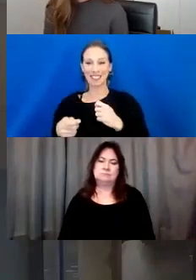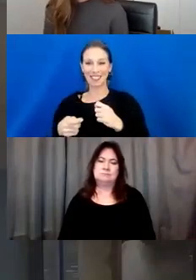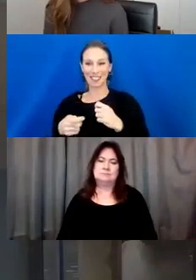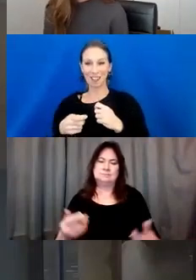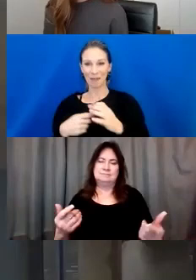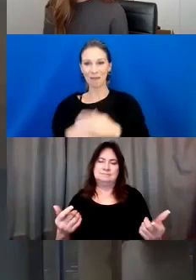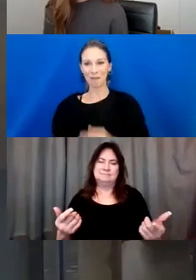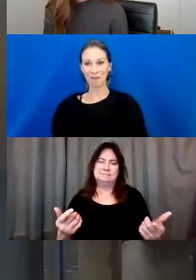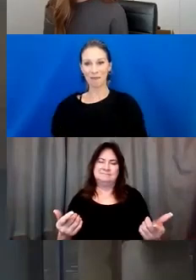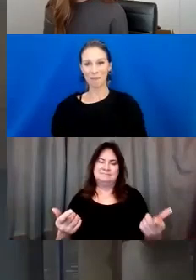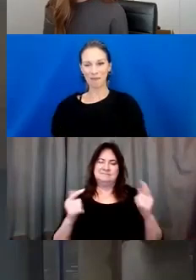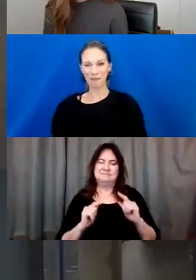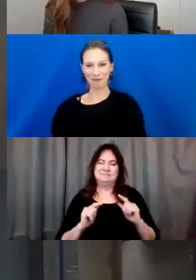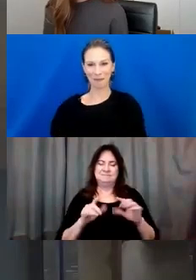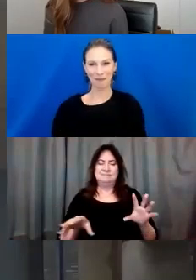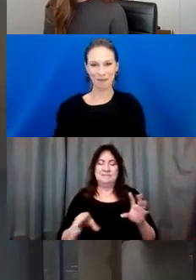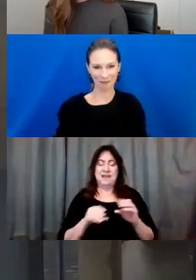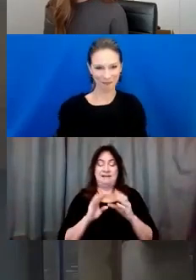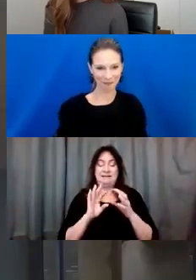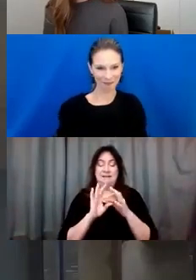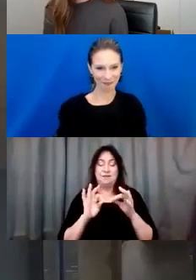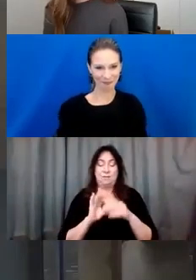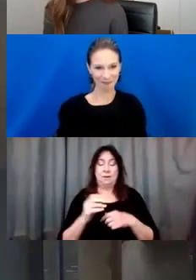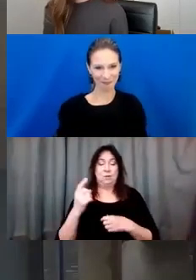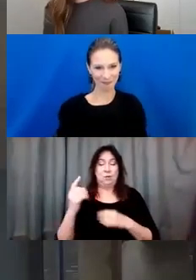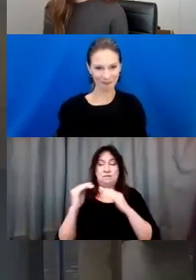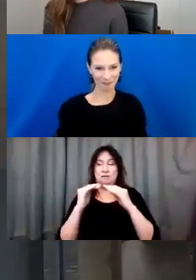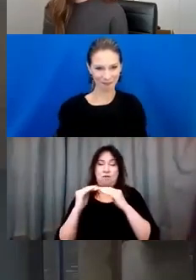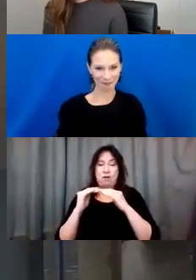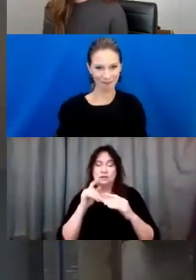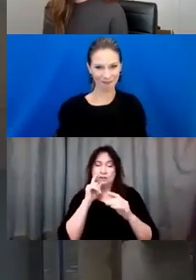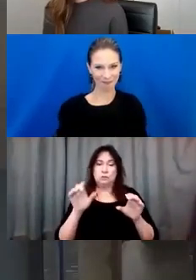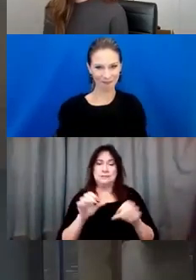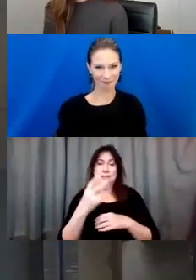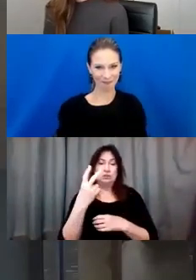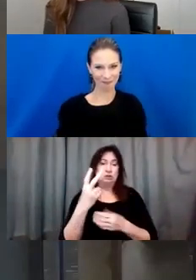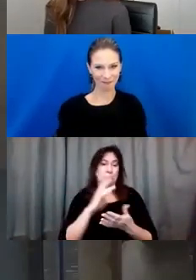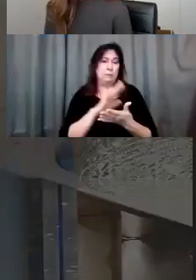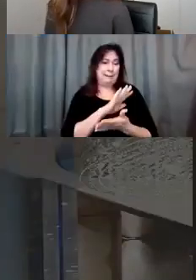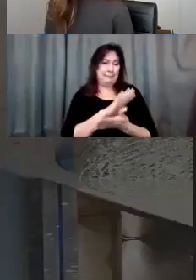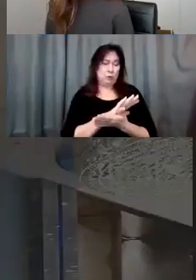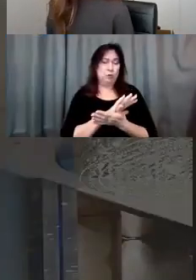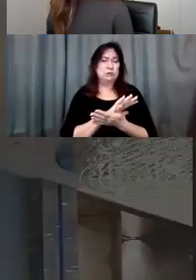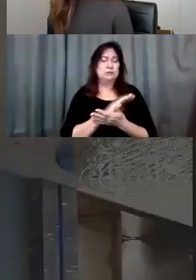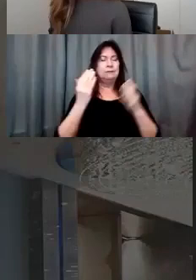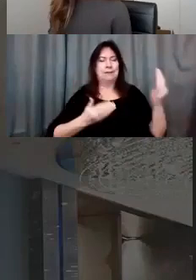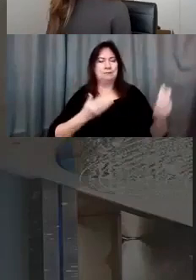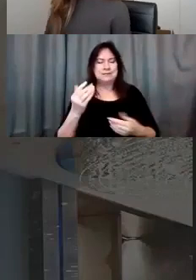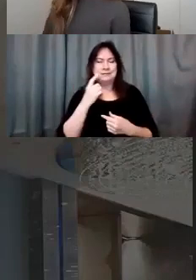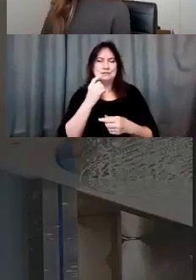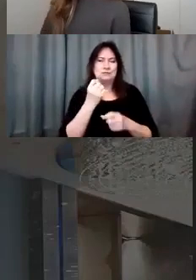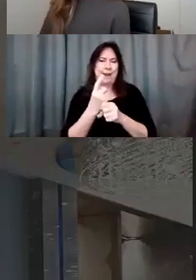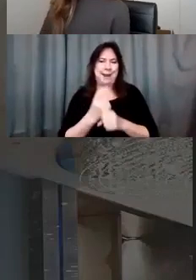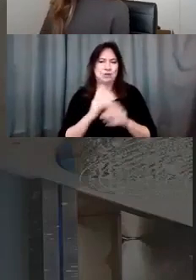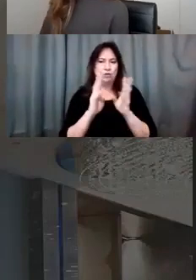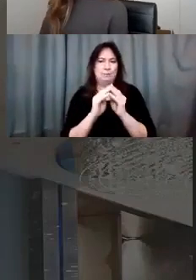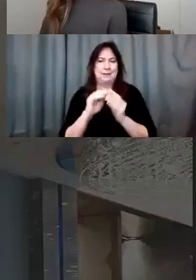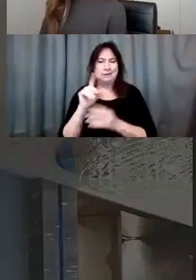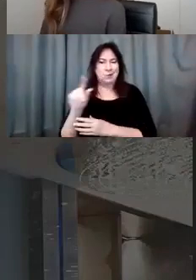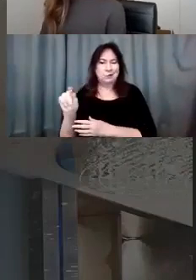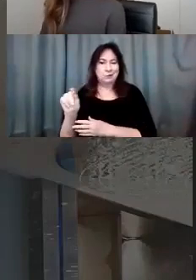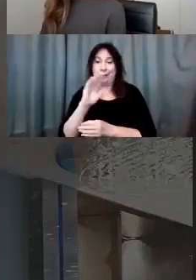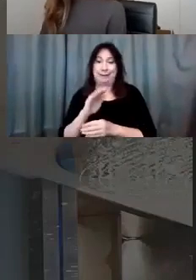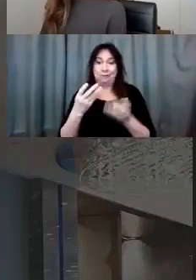colleagues who did two papers in our invitational mode for the 2020 annual meeting that never happened.